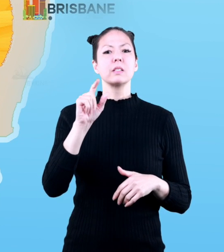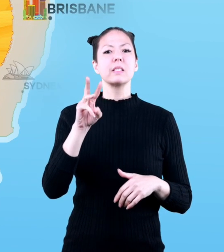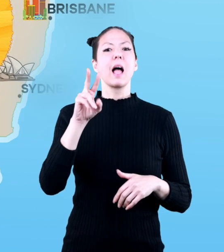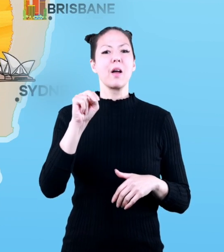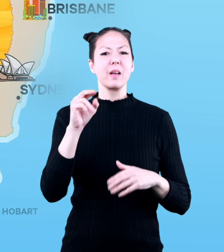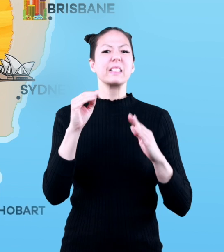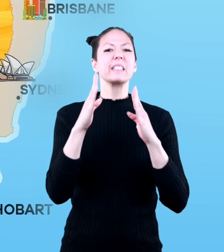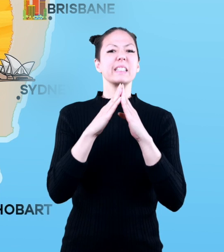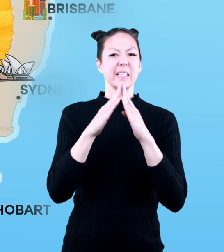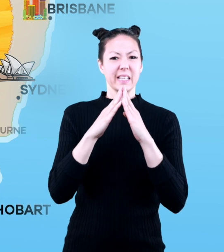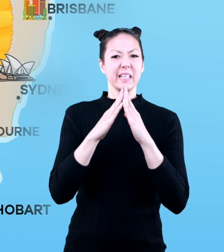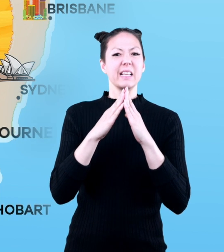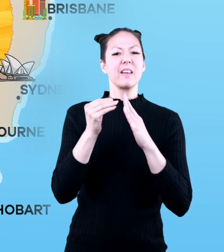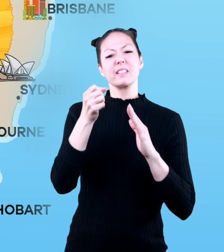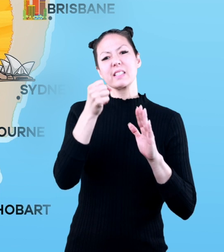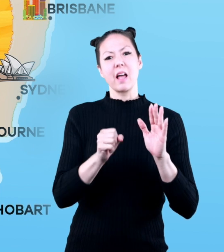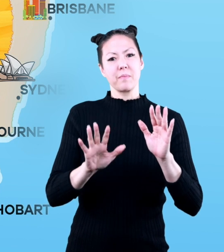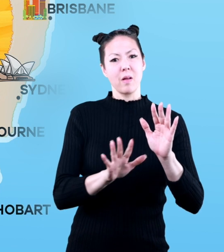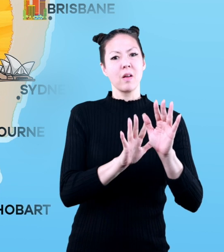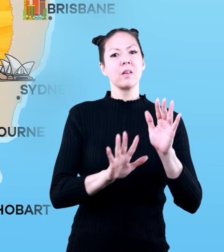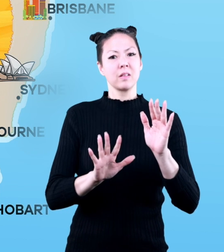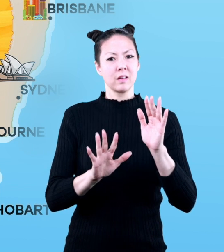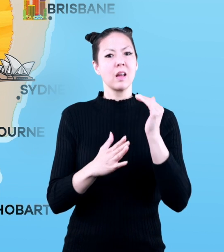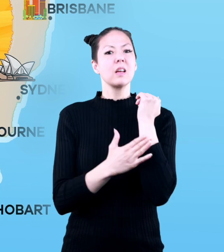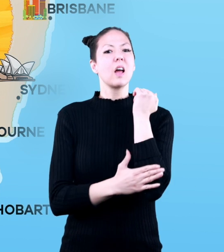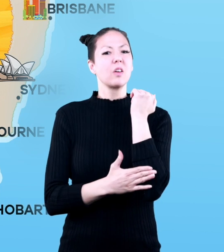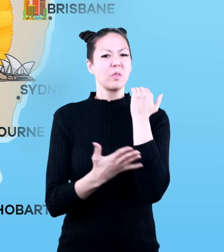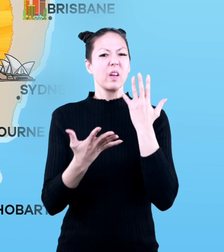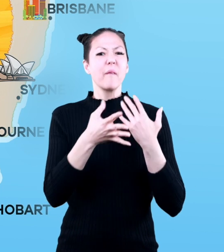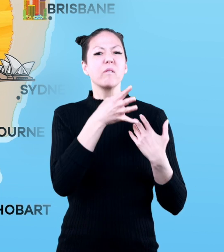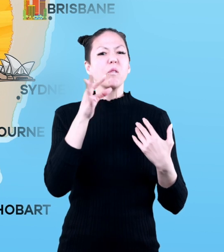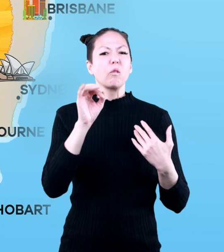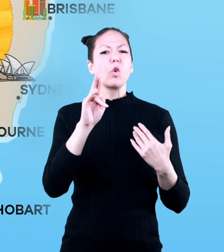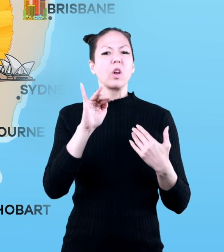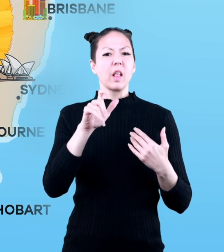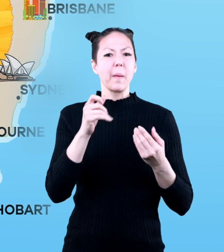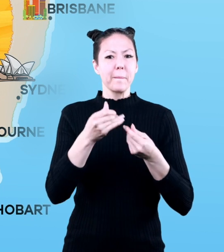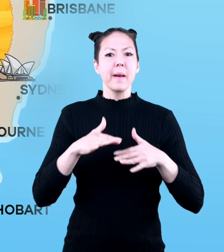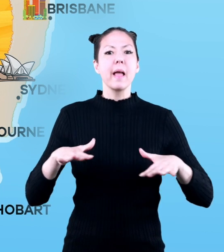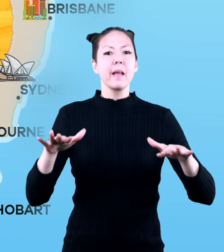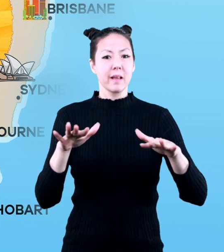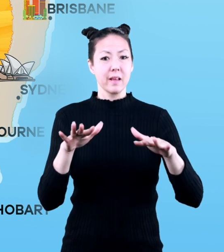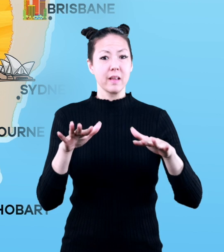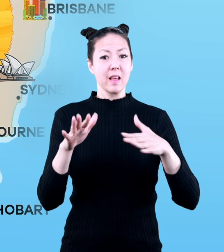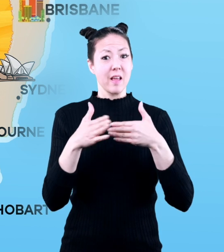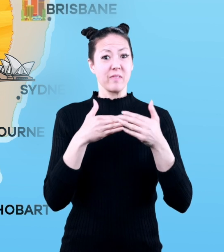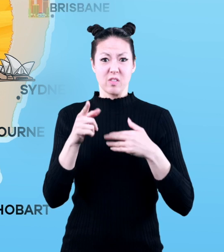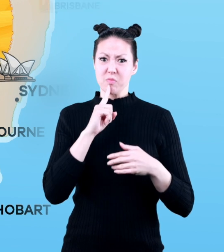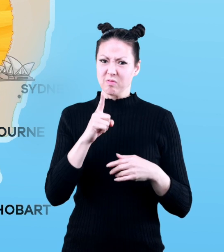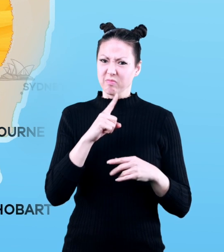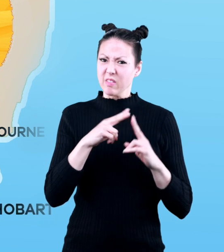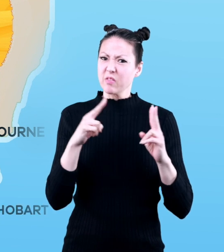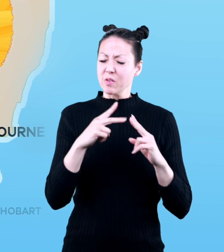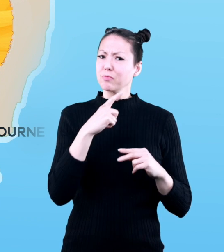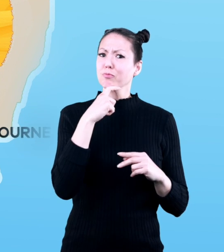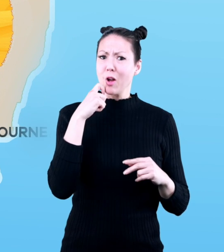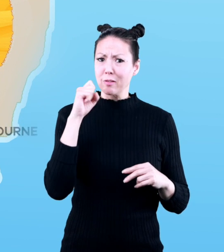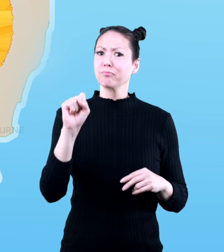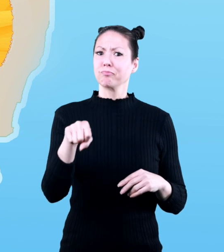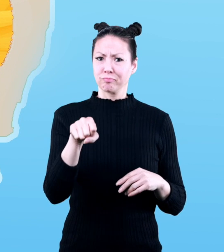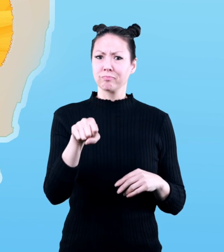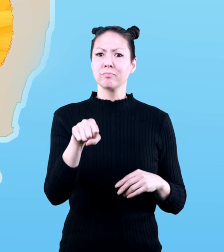in coastal towns and cities in the southeast part of the country, which is a fertile plain. Even though the country